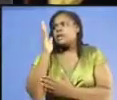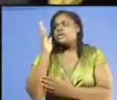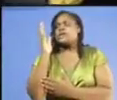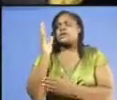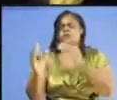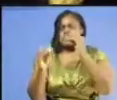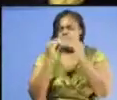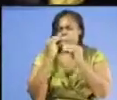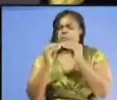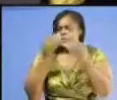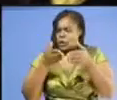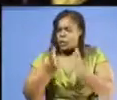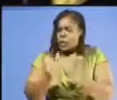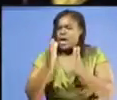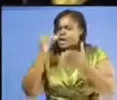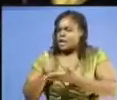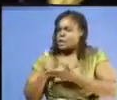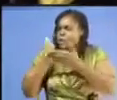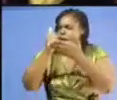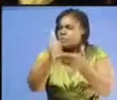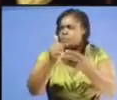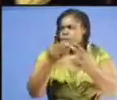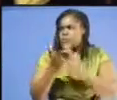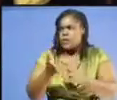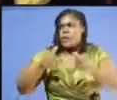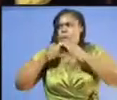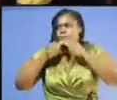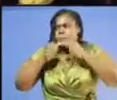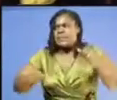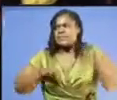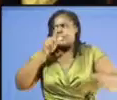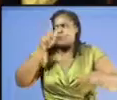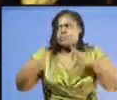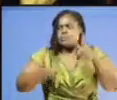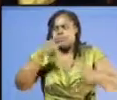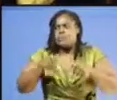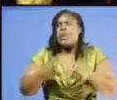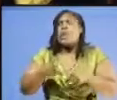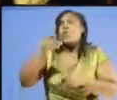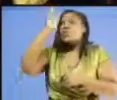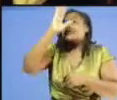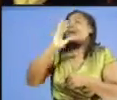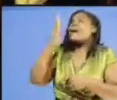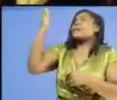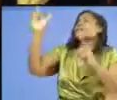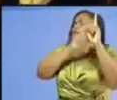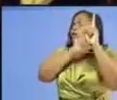way. Blessed is the people whose God is the Lord.